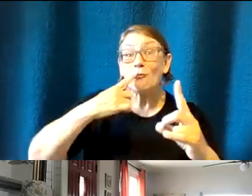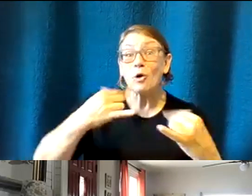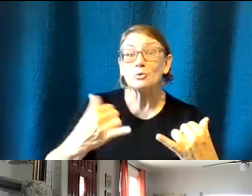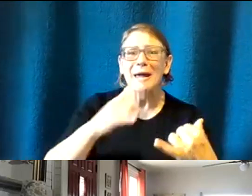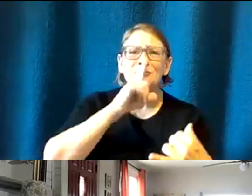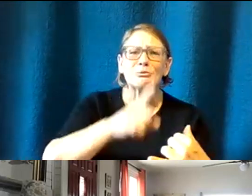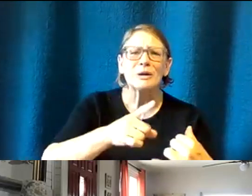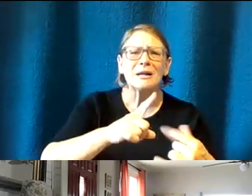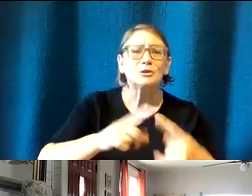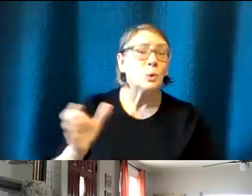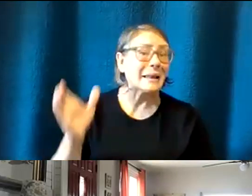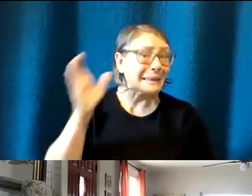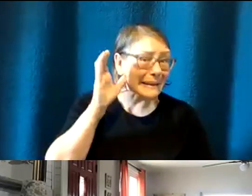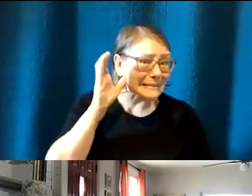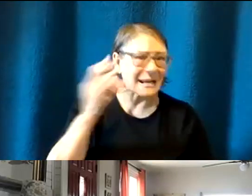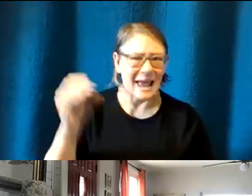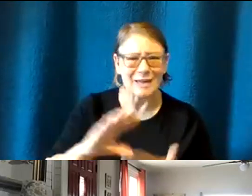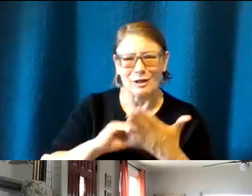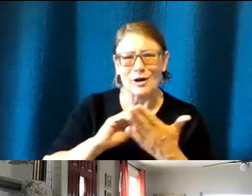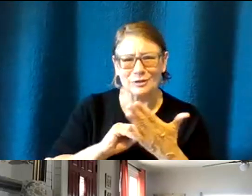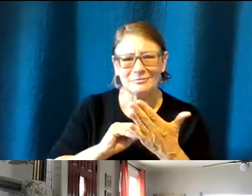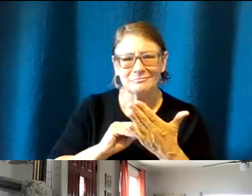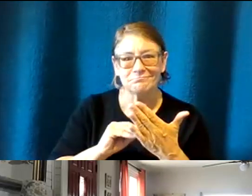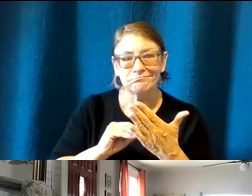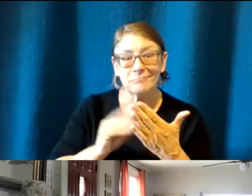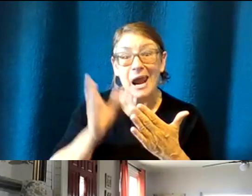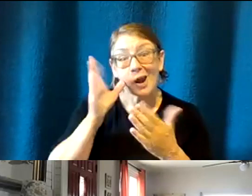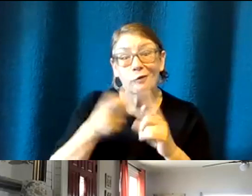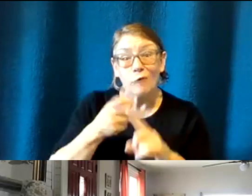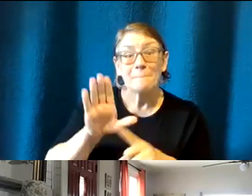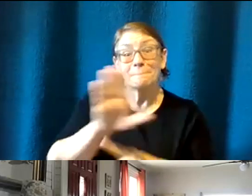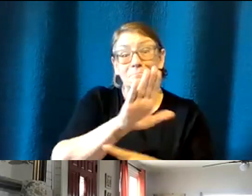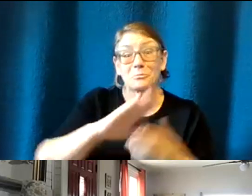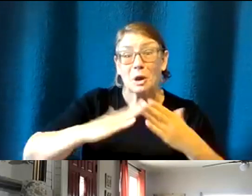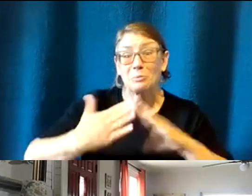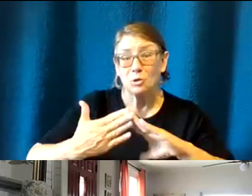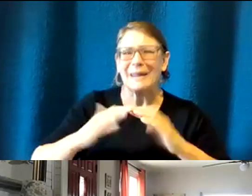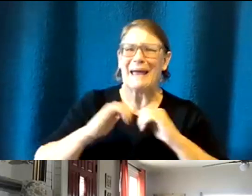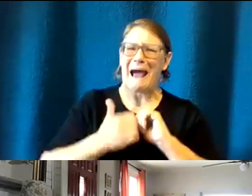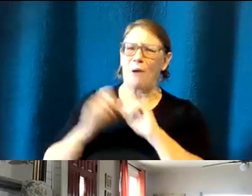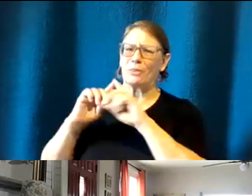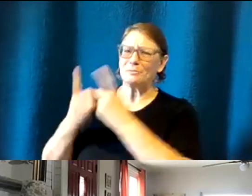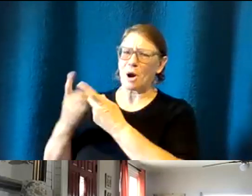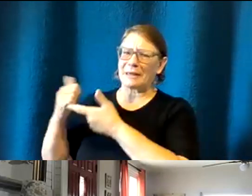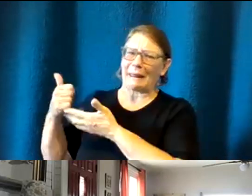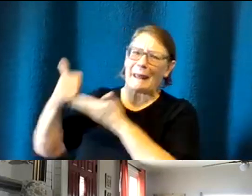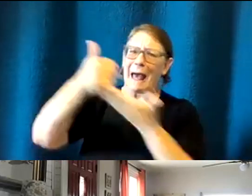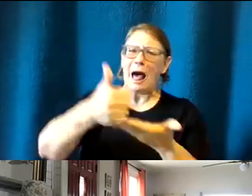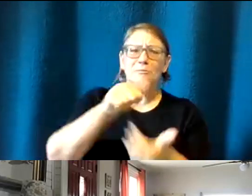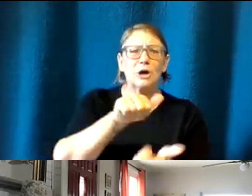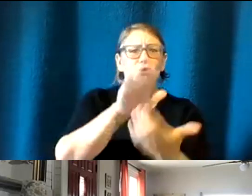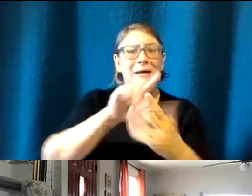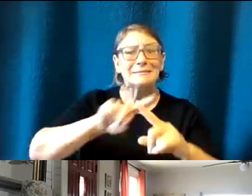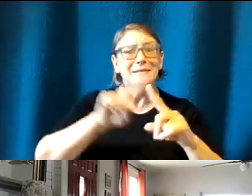to listen and learn and hear from the community how the department can help address barriers